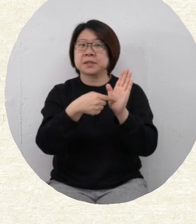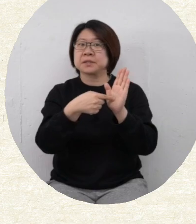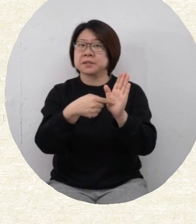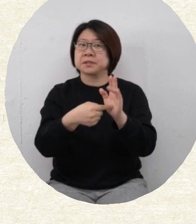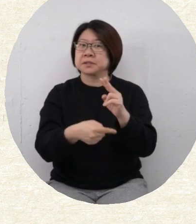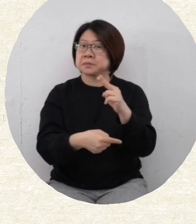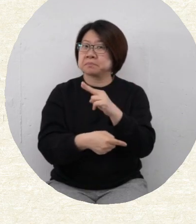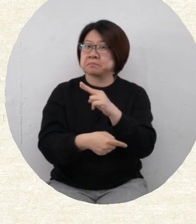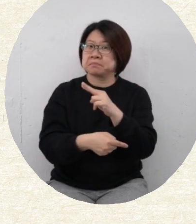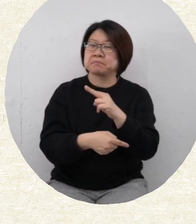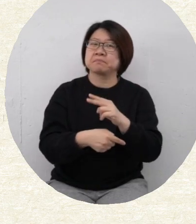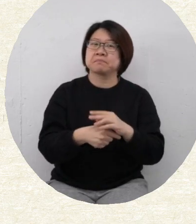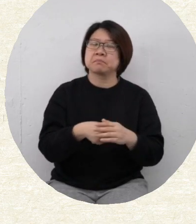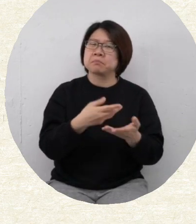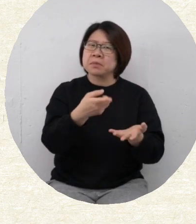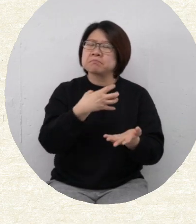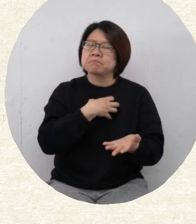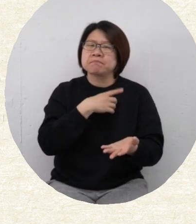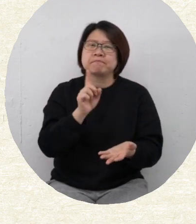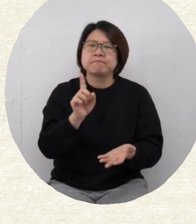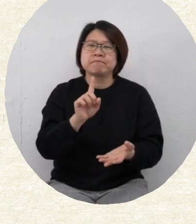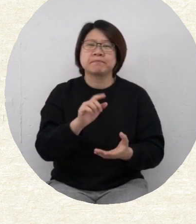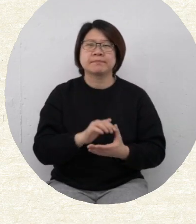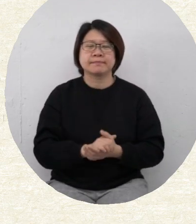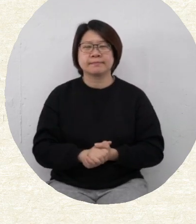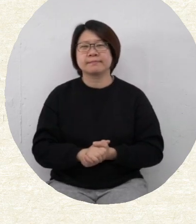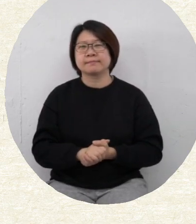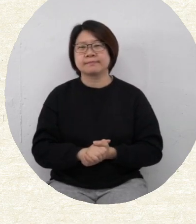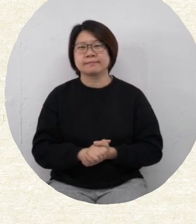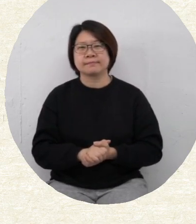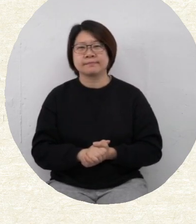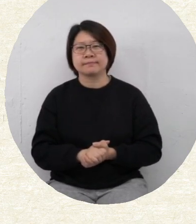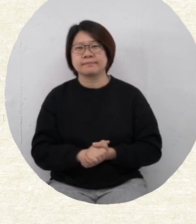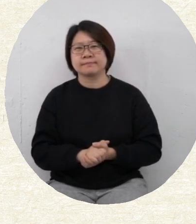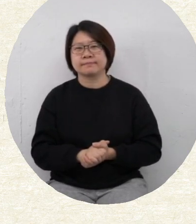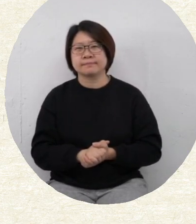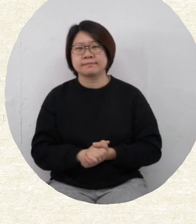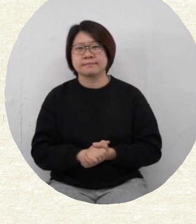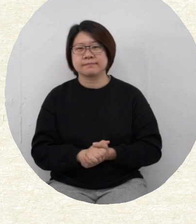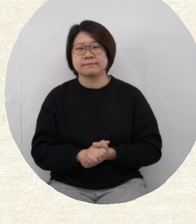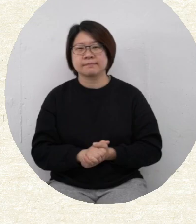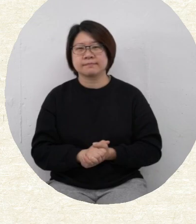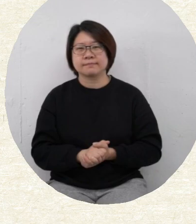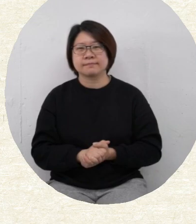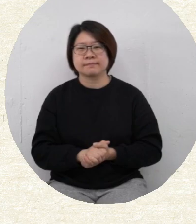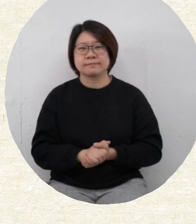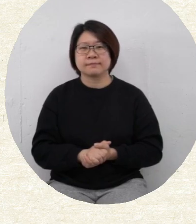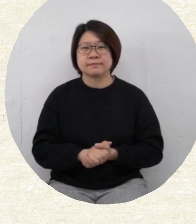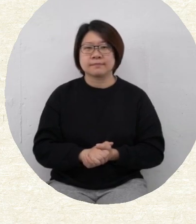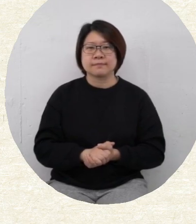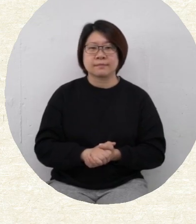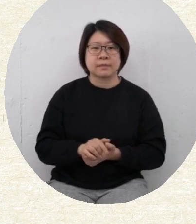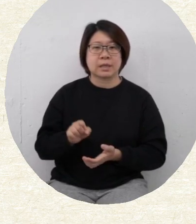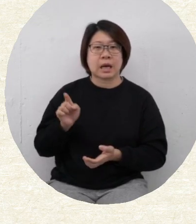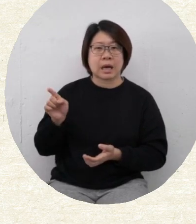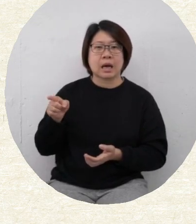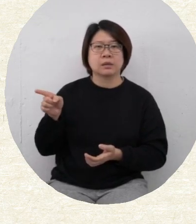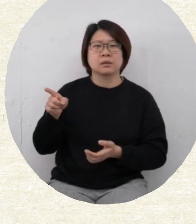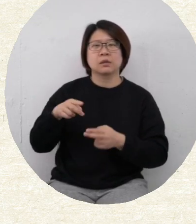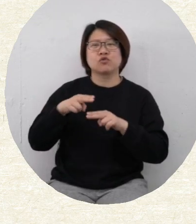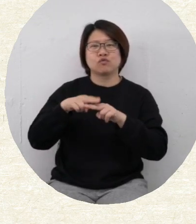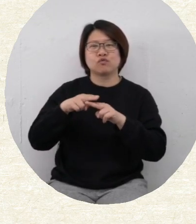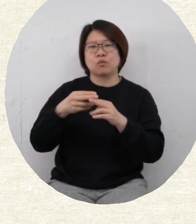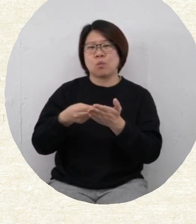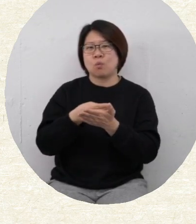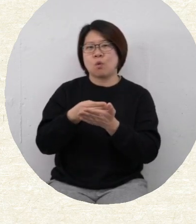I want to share with you an artist that I found quite intriguing after looking at your work. I'm going to share